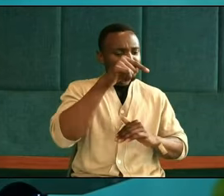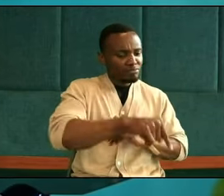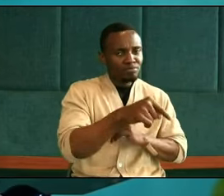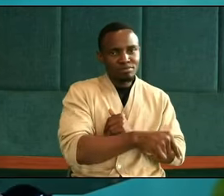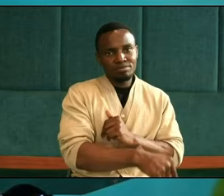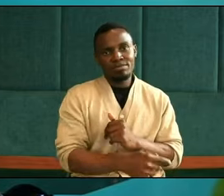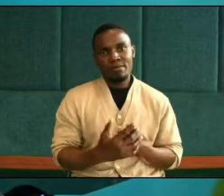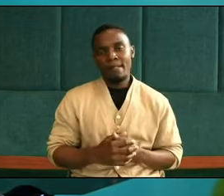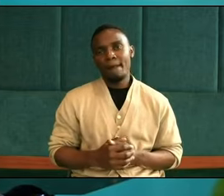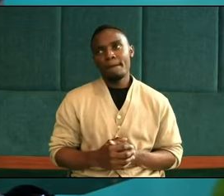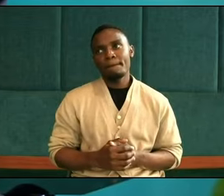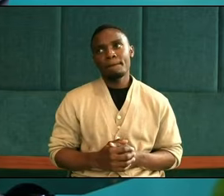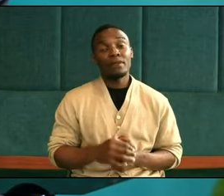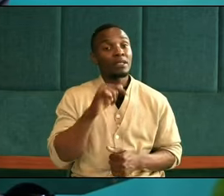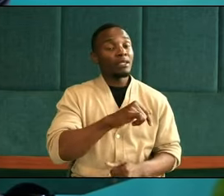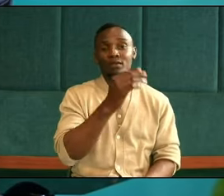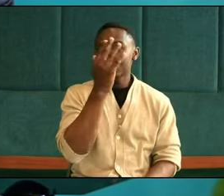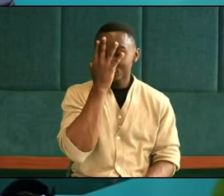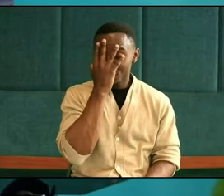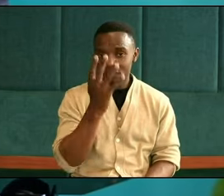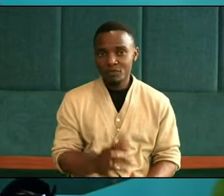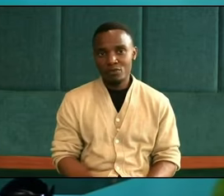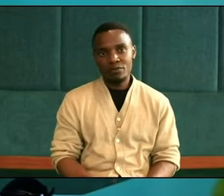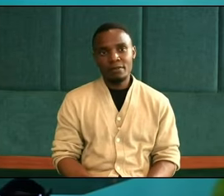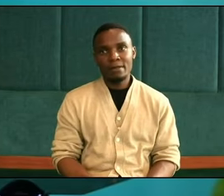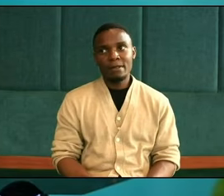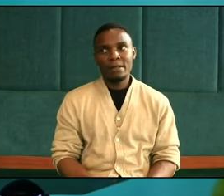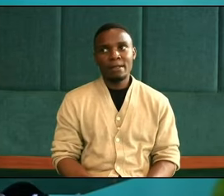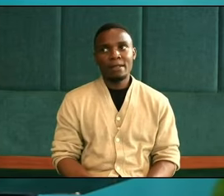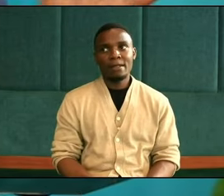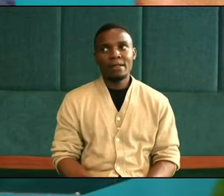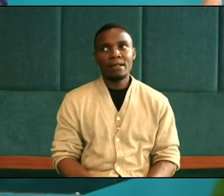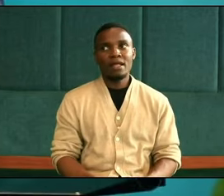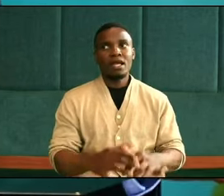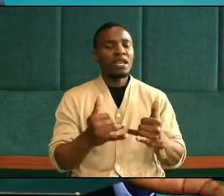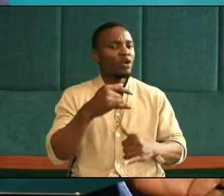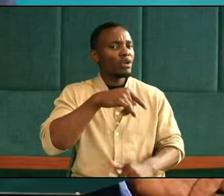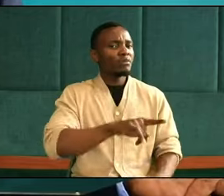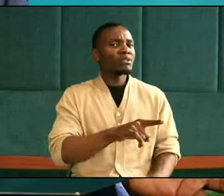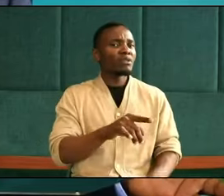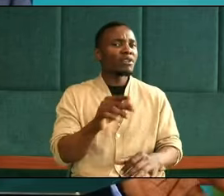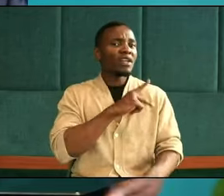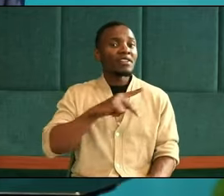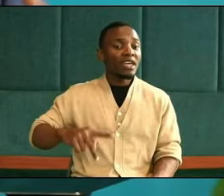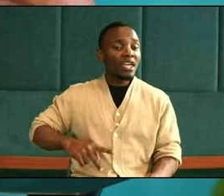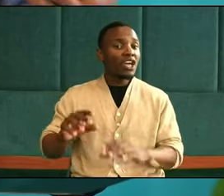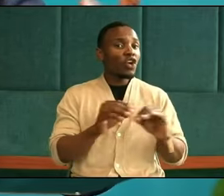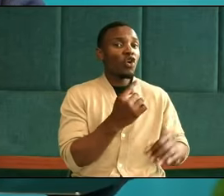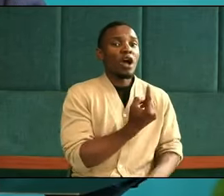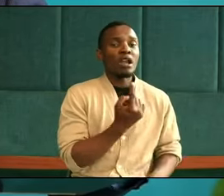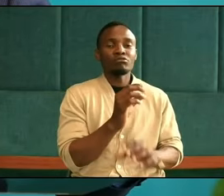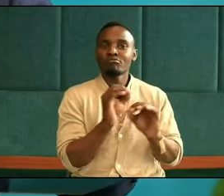Gibeah? What a shame. Now the interesting thing is that he is not alone. The Bible says he